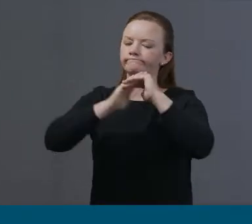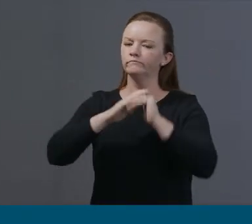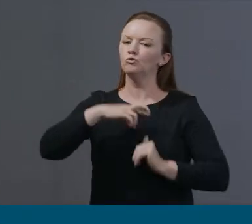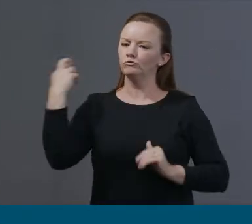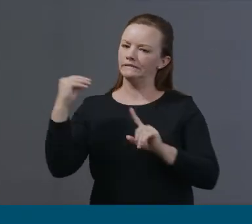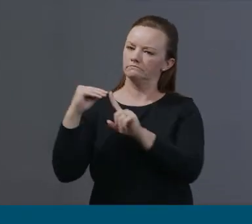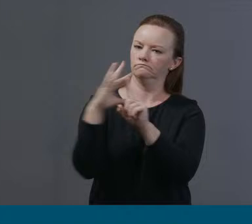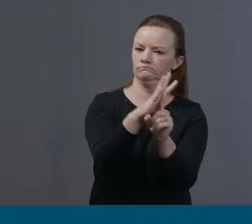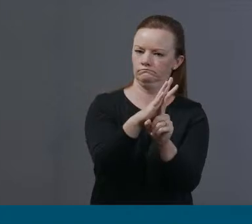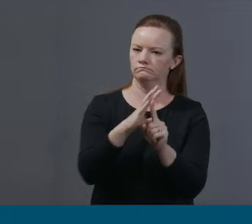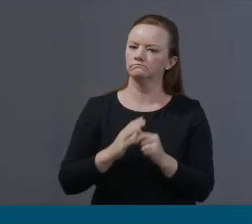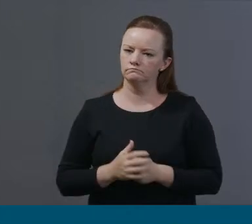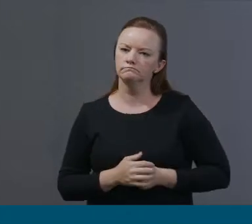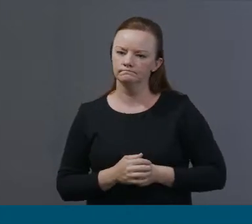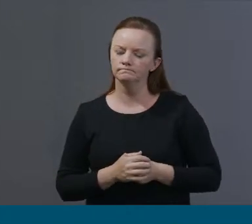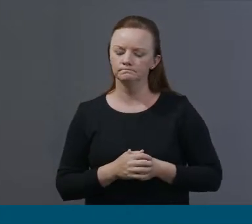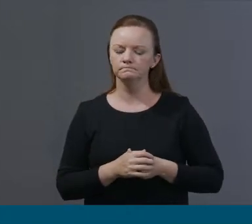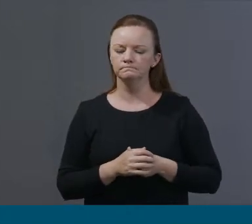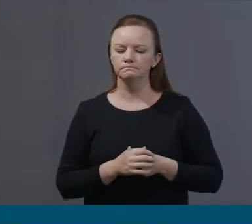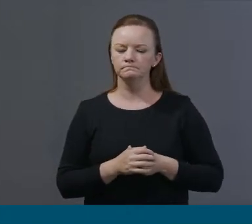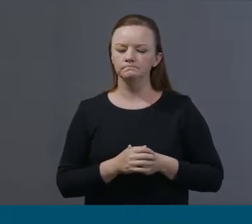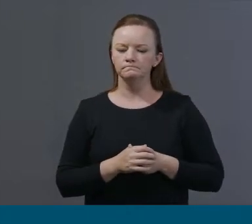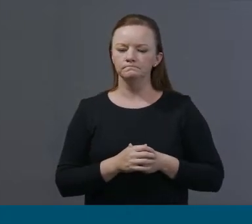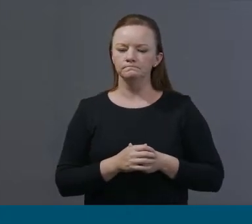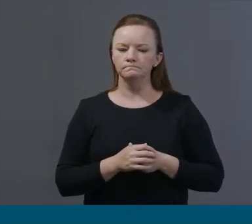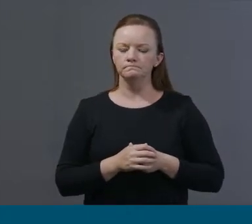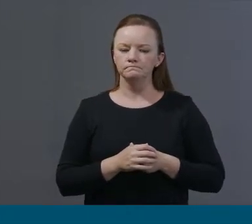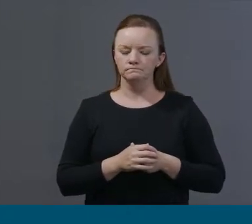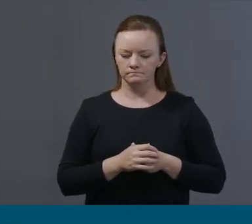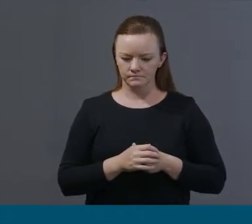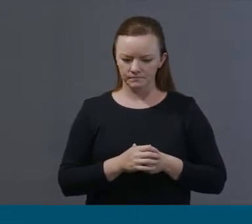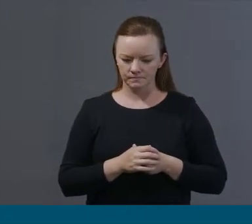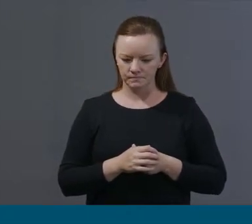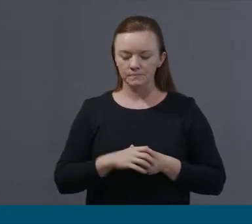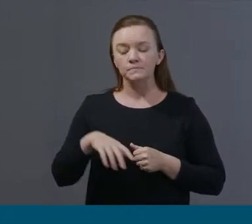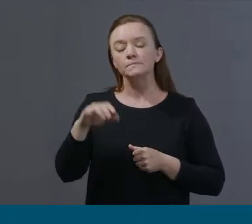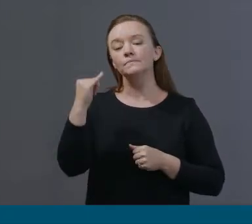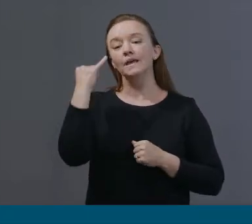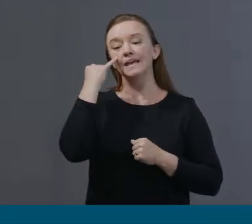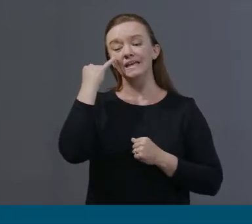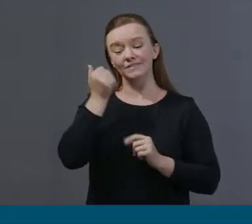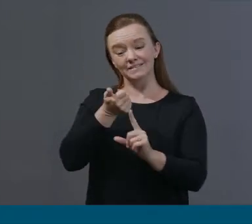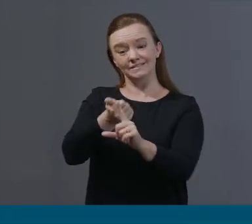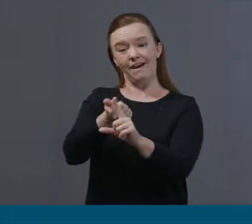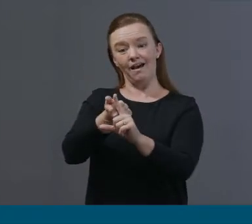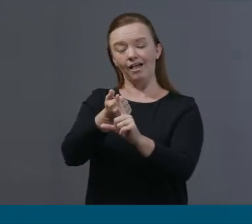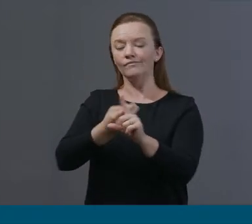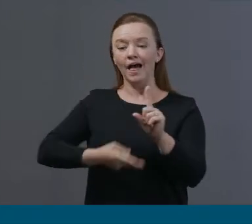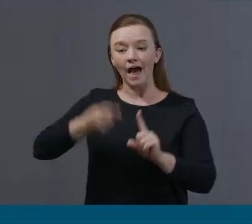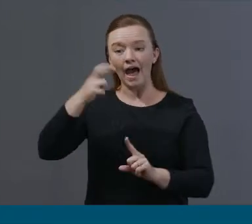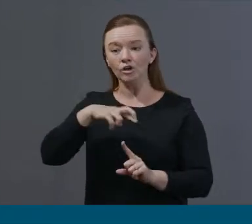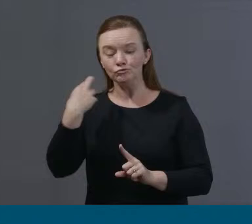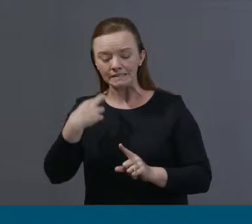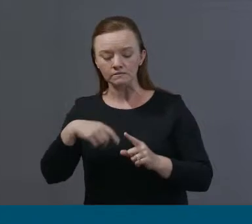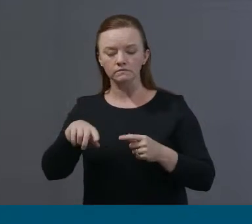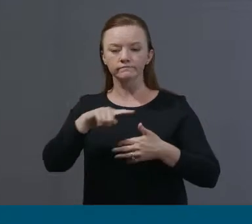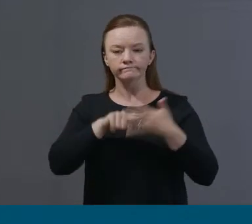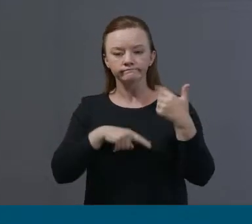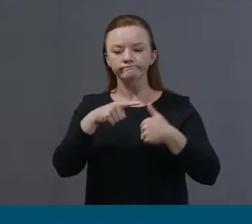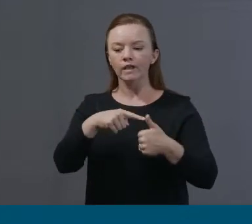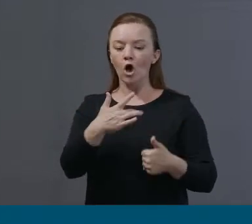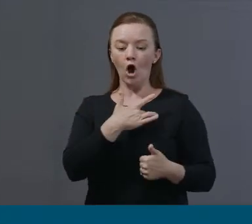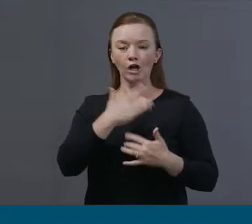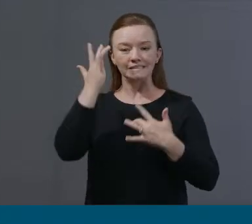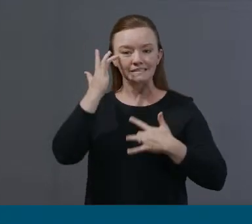COVID-19 is. You want to keep your distance from other people, especially if you're at higher risk. So if you have heart disease, lung disease,